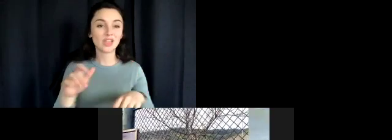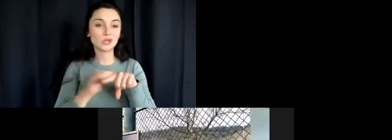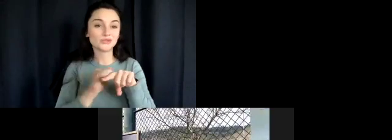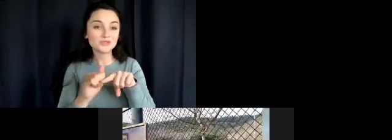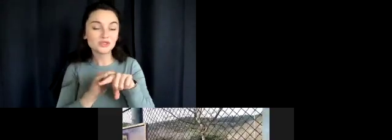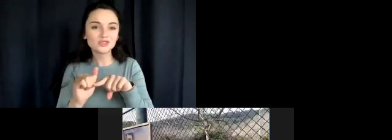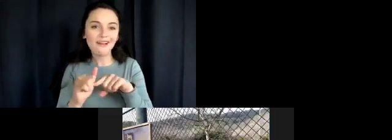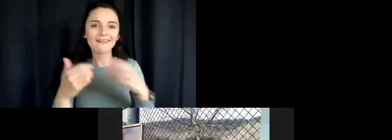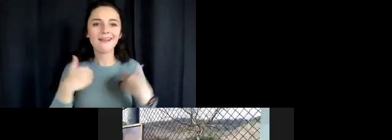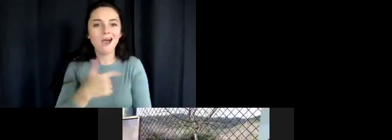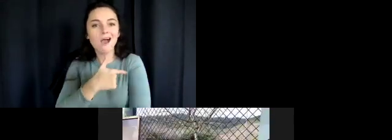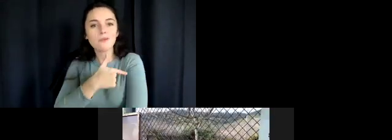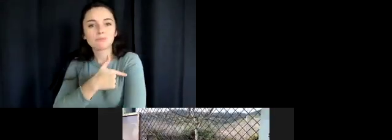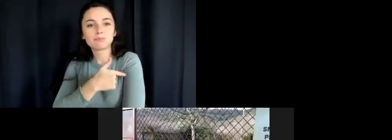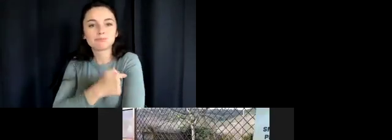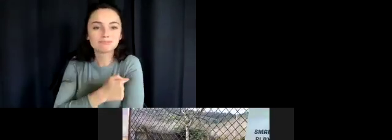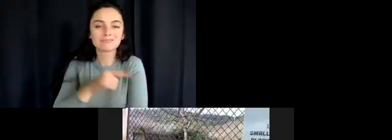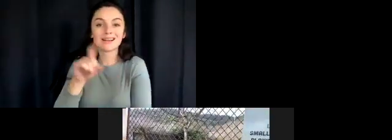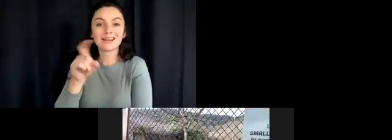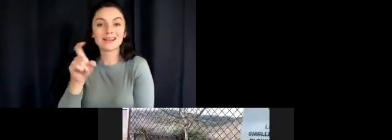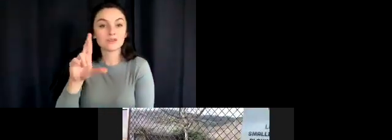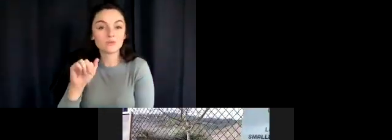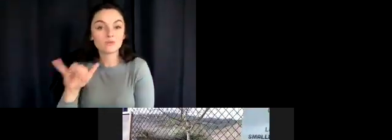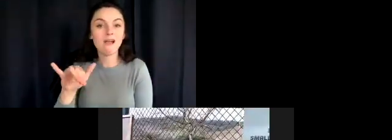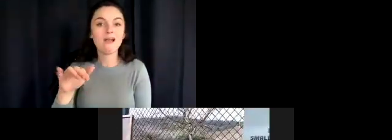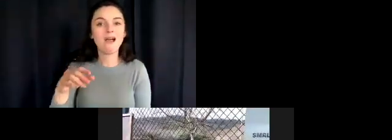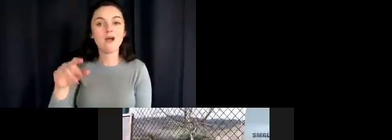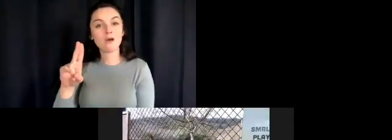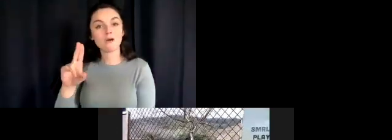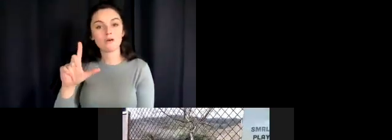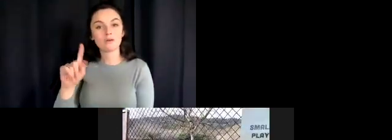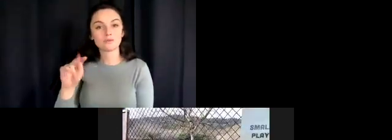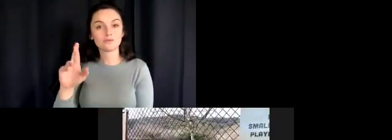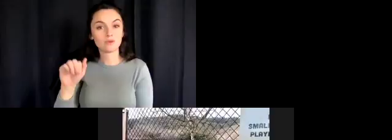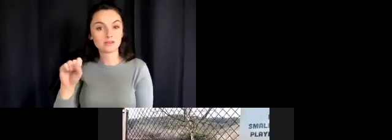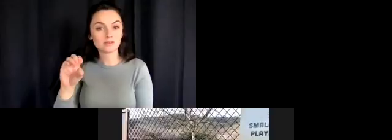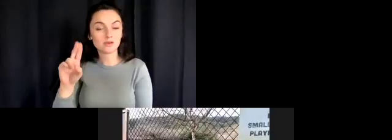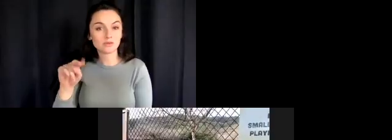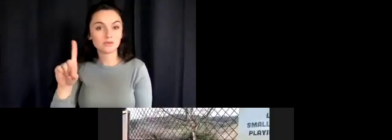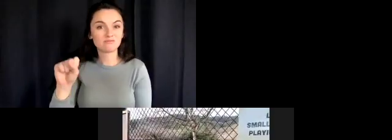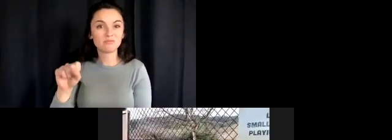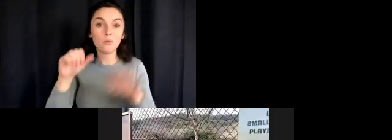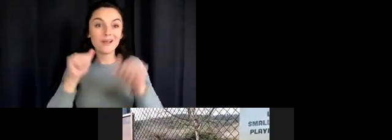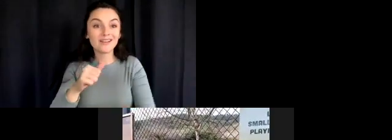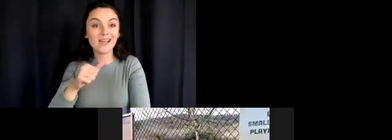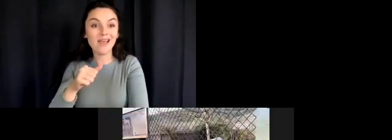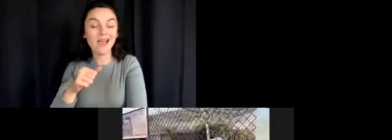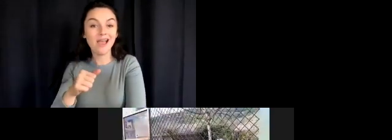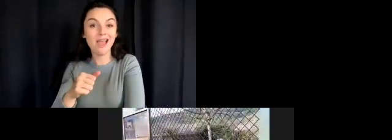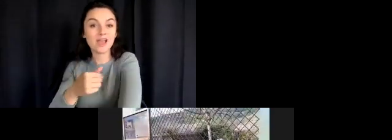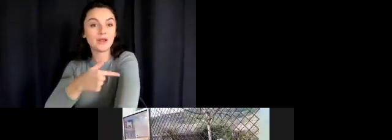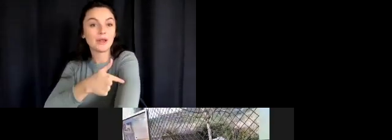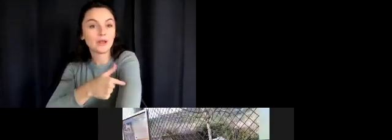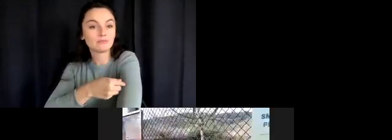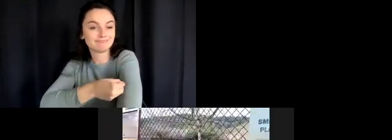hand injections, x-rays, ultrasounds, all that kind of stuff. We could actually do blood draws on some of our animals, which is